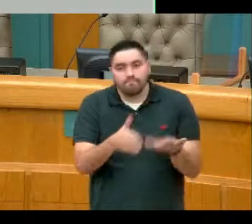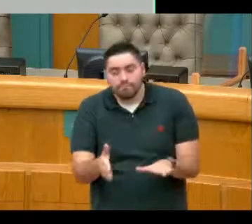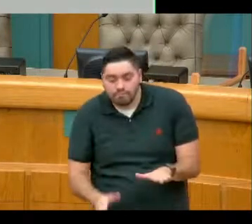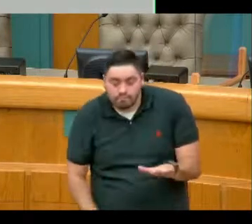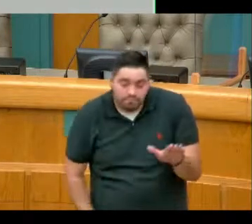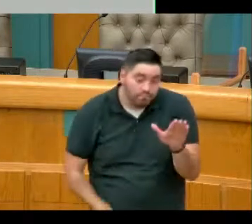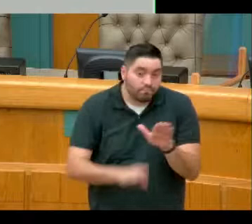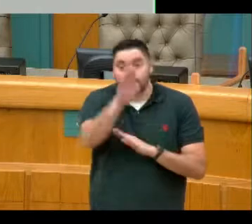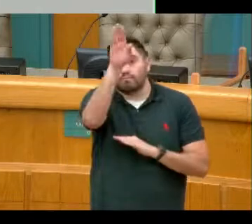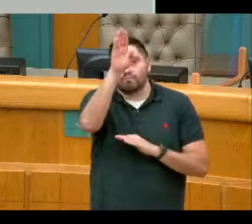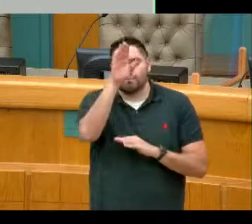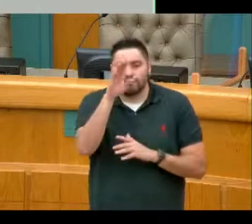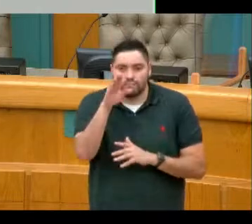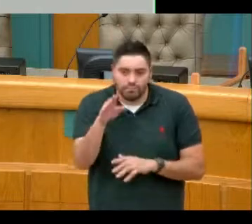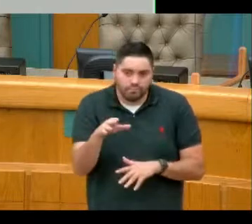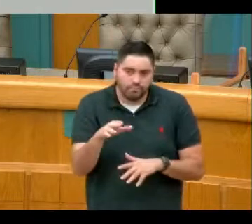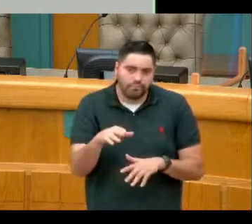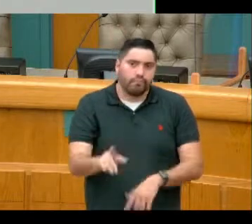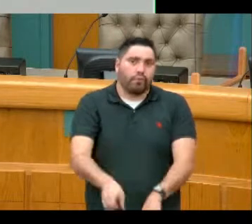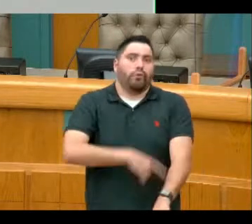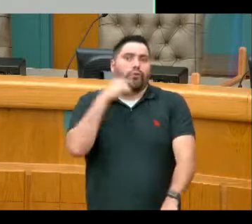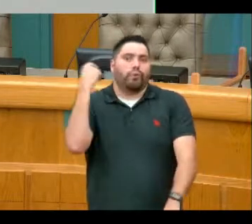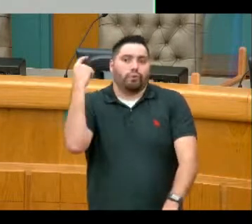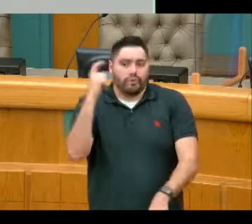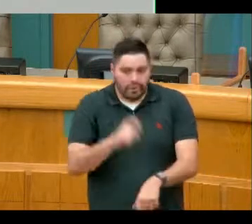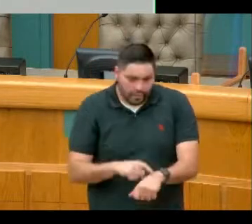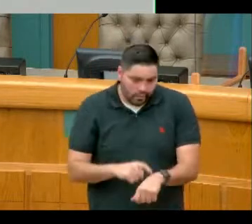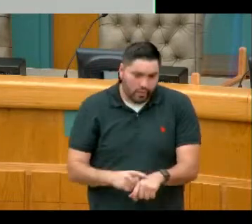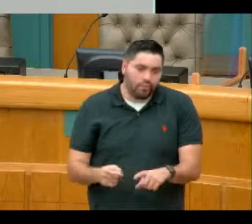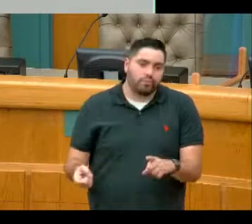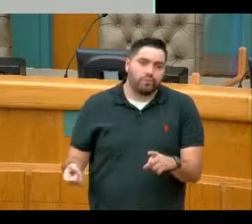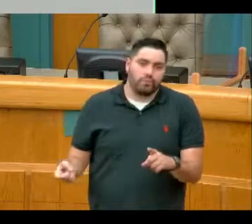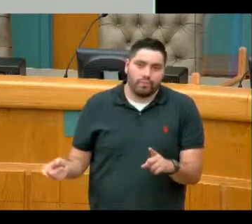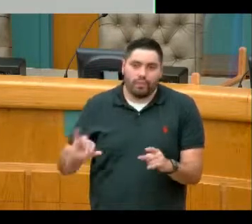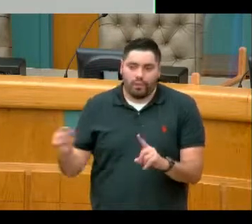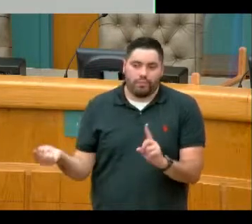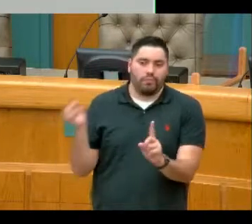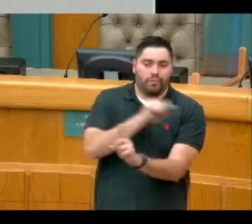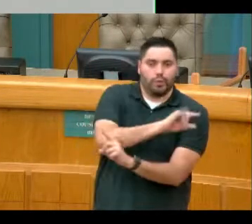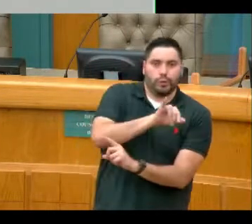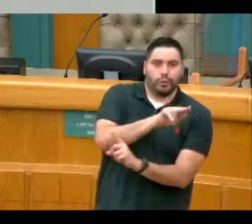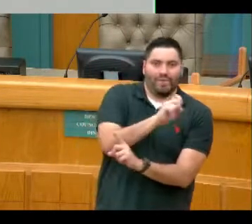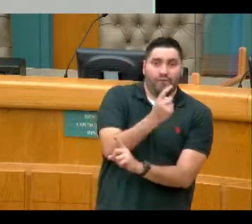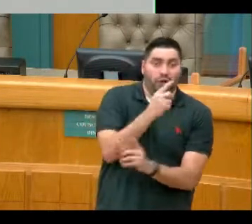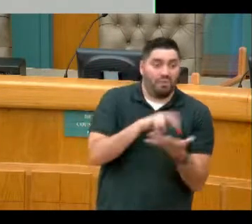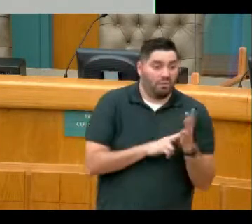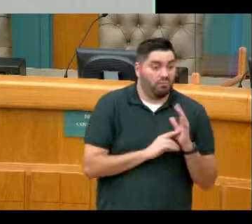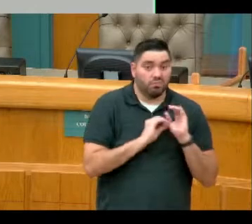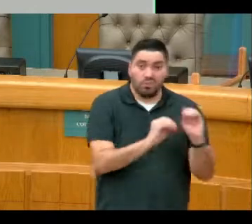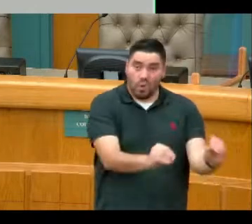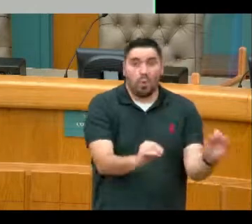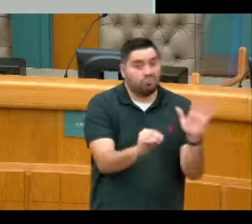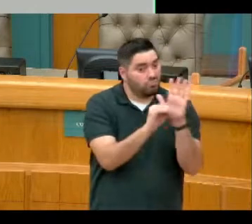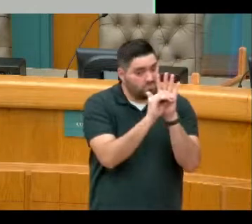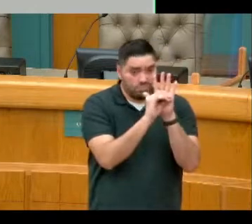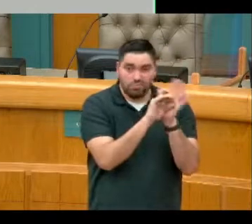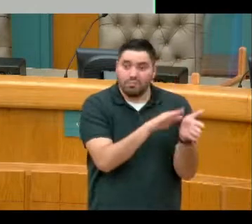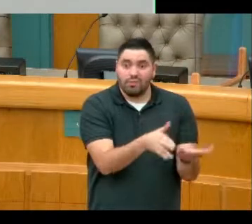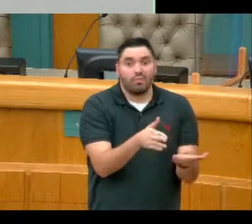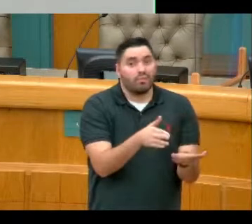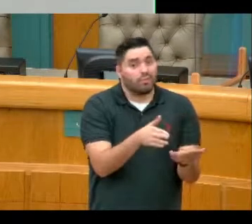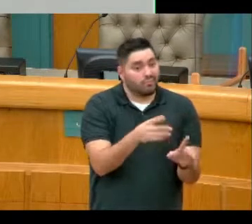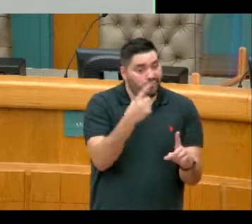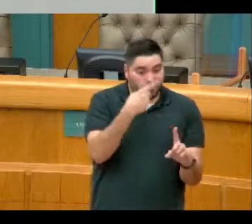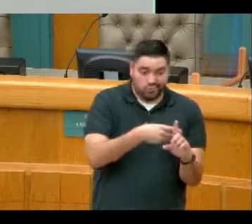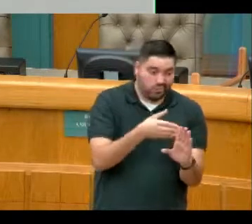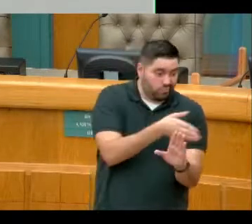there's fatalities every day. And it doesn't look like it's going to stop anytime soon. And so this is something, one of the reasons why you're